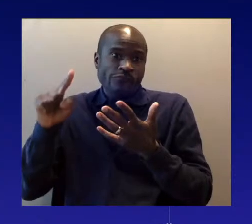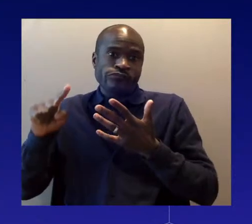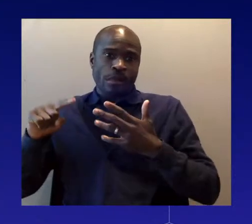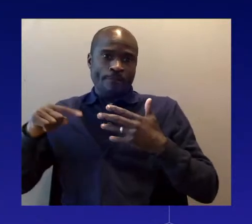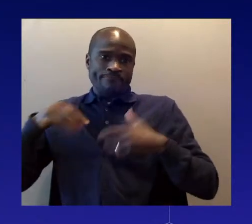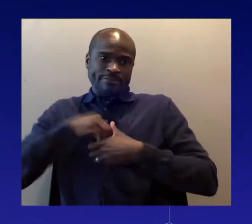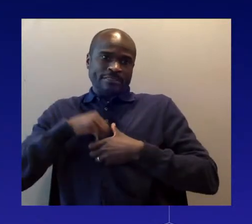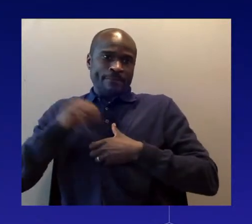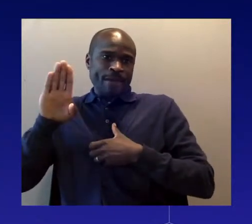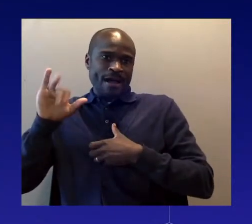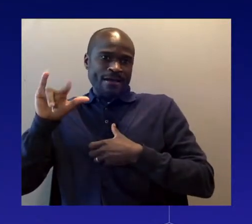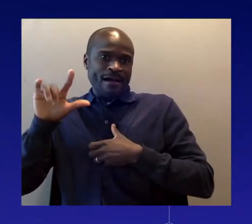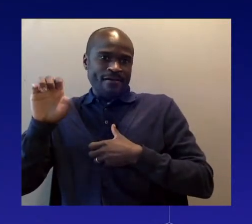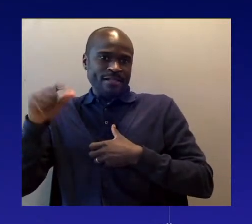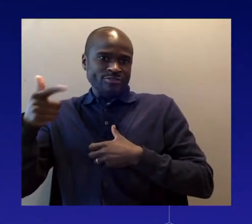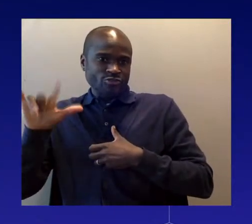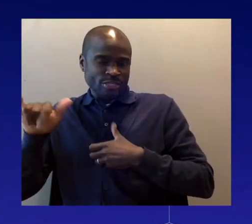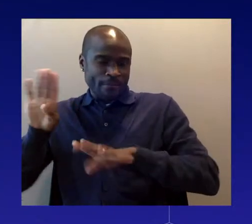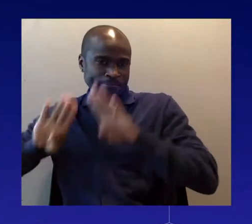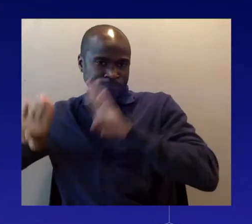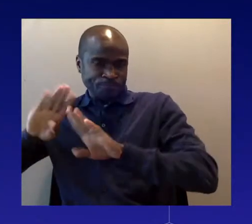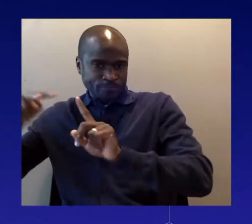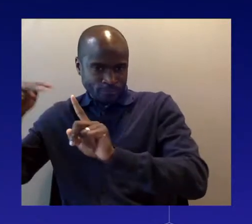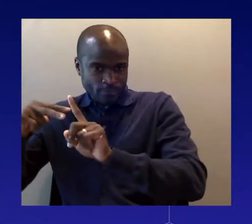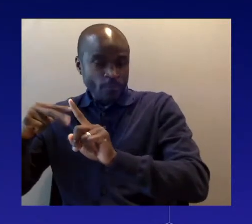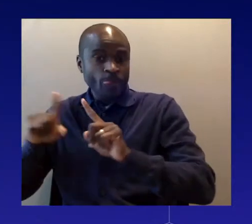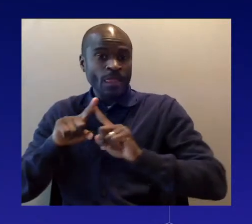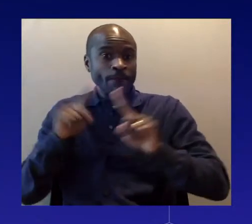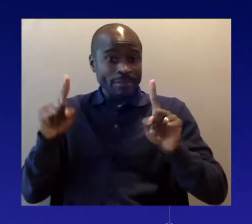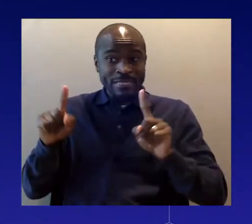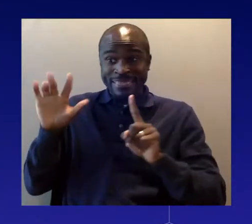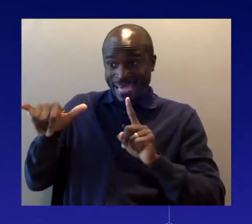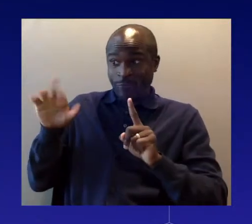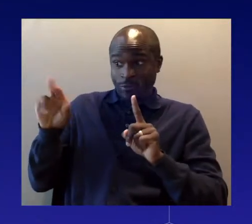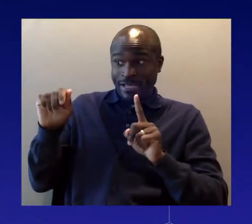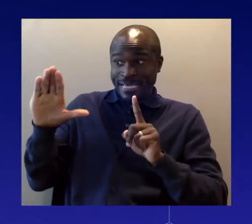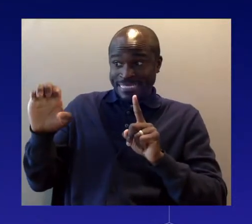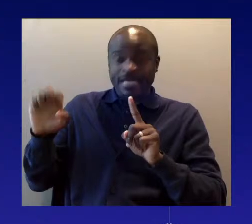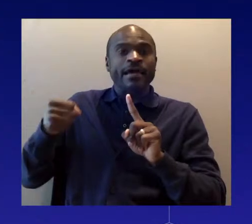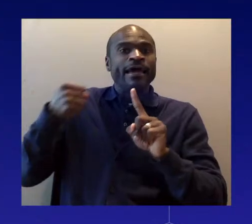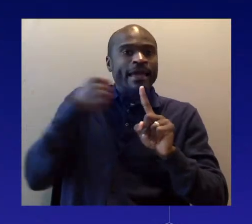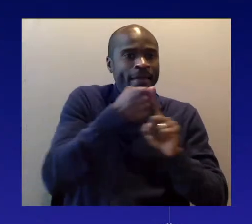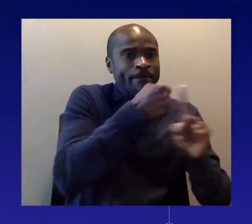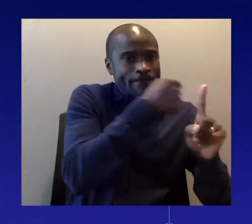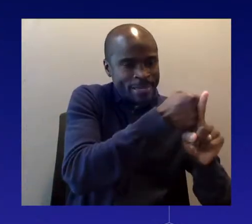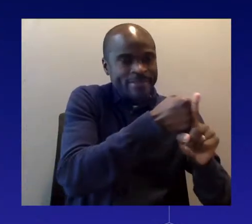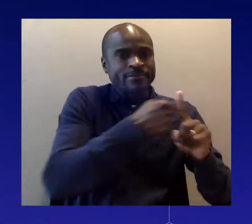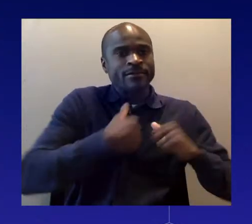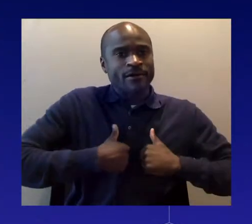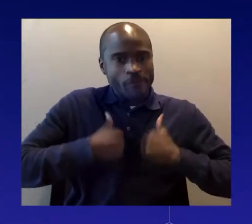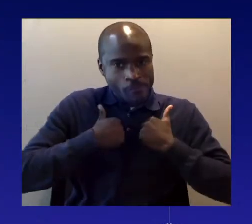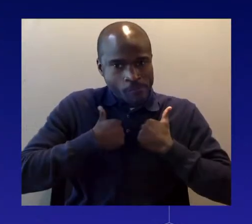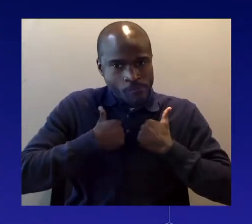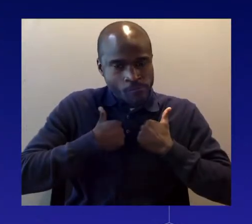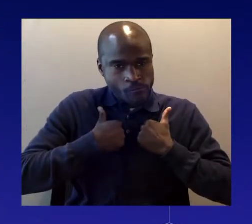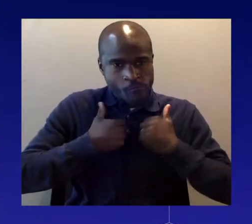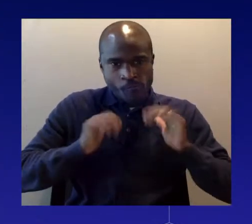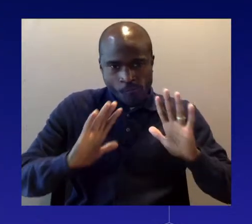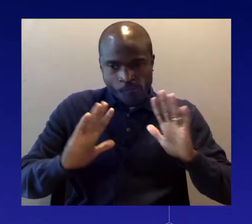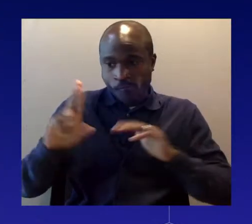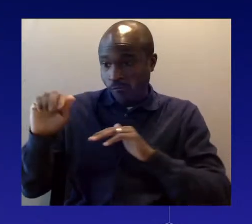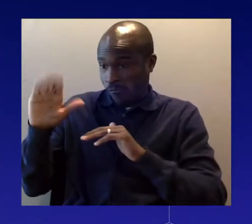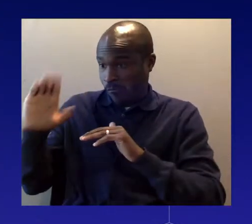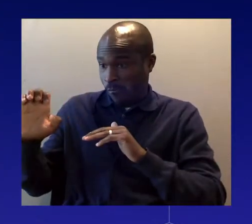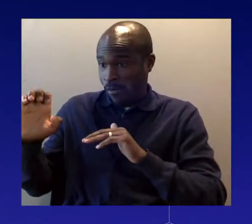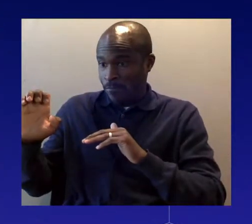measuring biologic phenomena. So the real question is, if race doesn't have a biologic meaning, what is